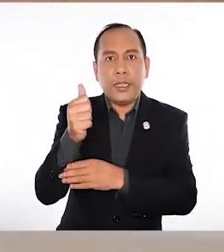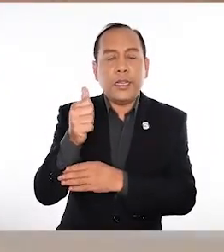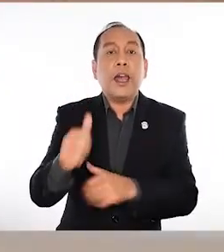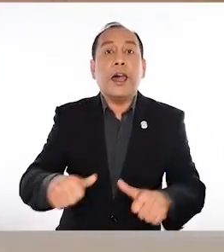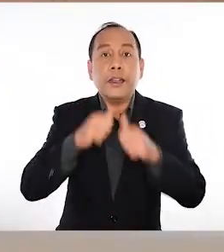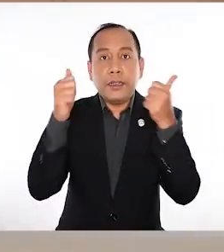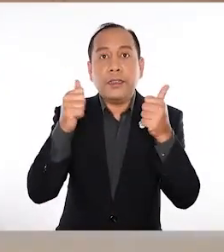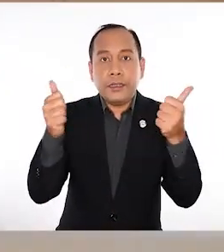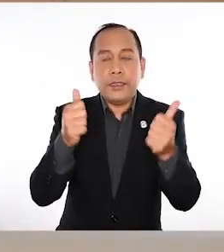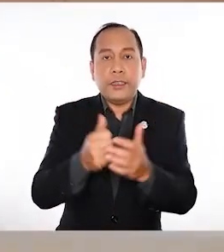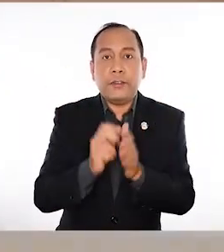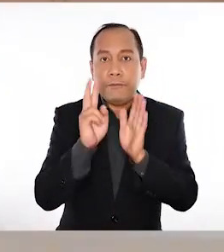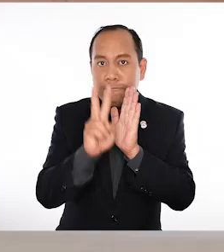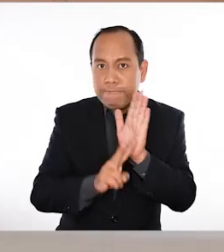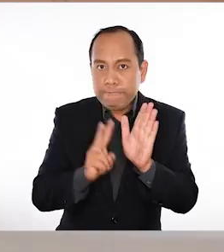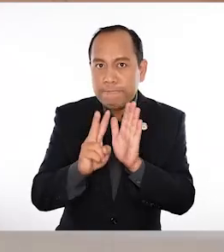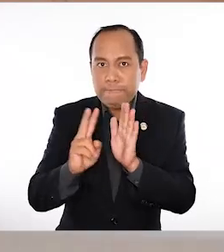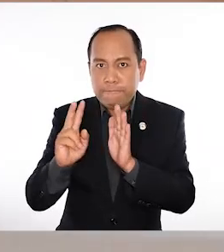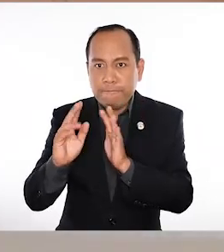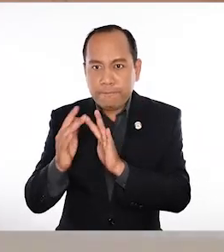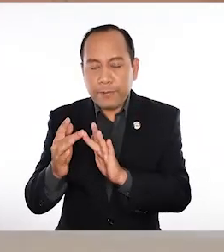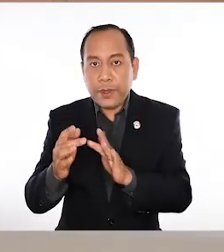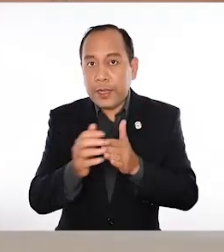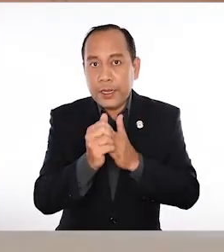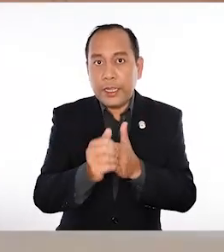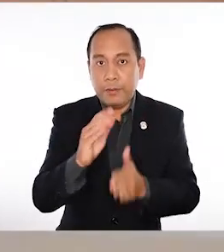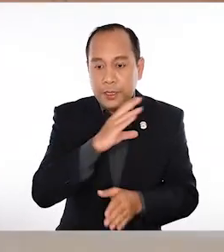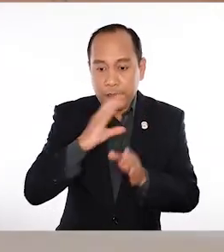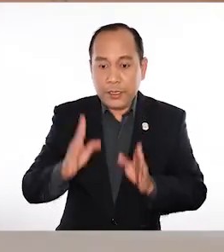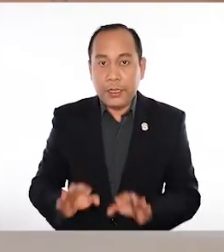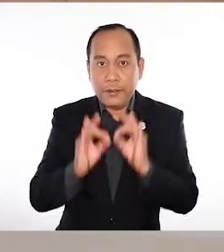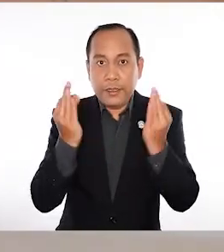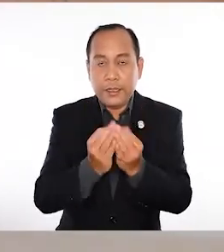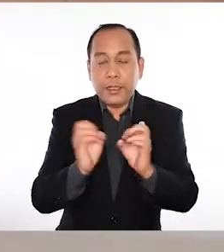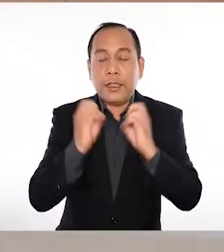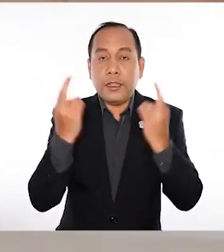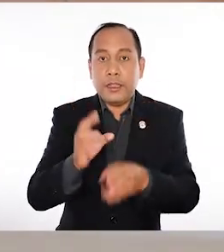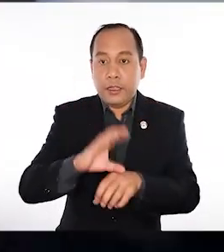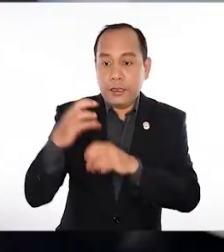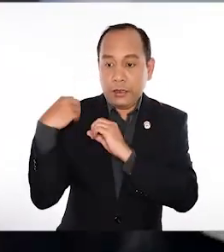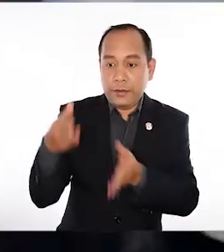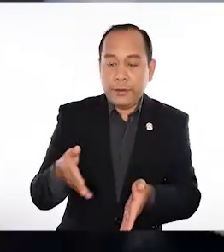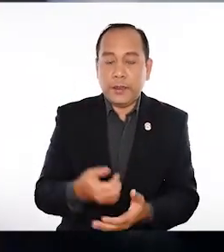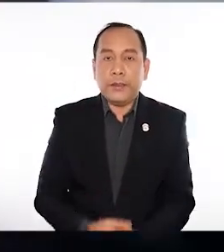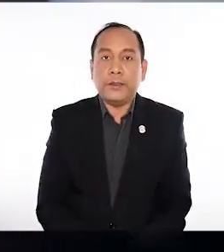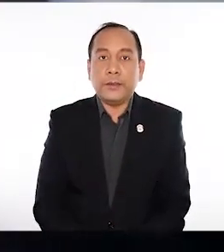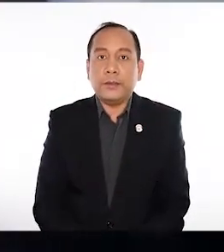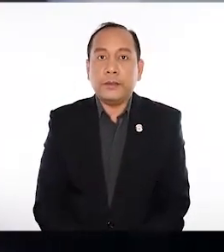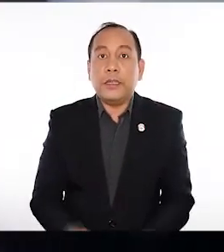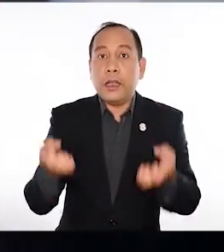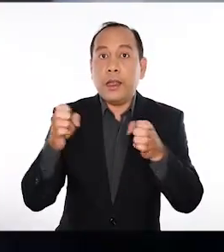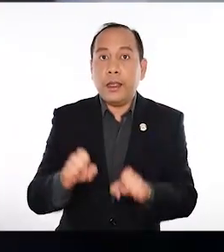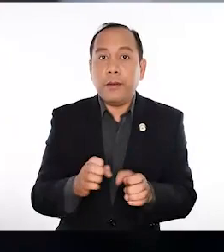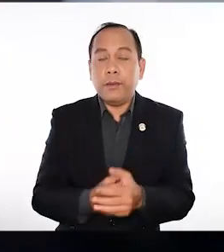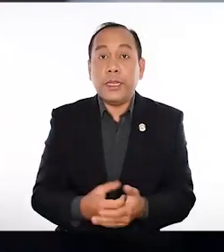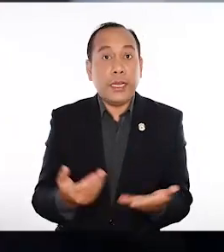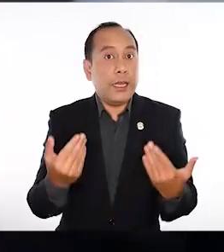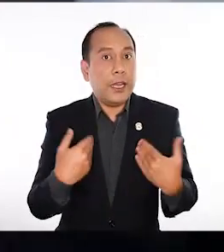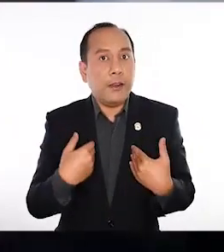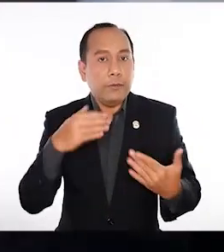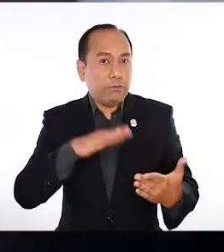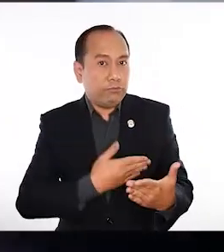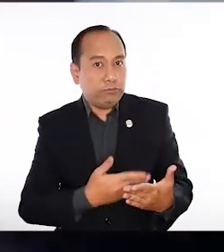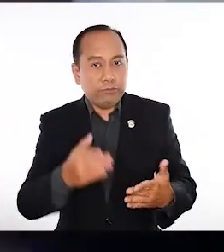anniversary virtually, led by the Christian Family Organization's officers. The event was composed of